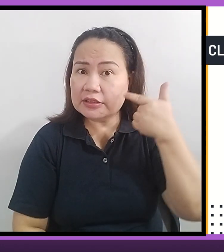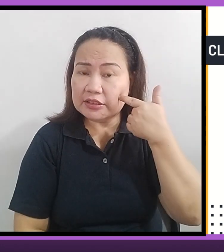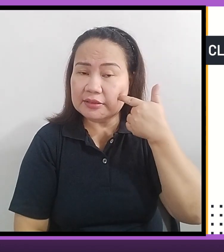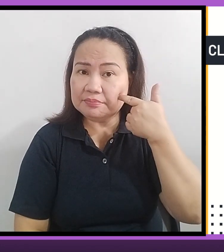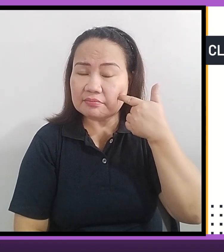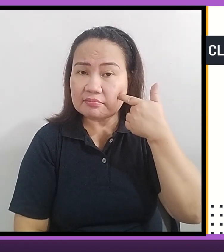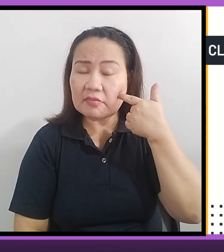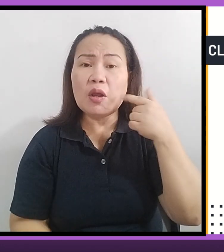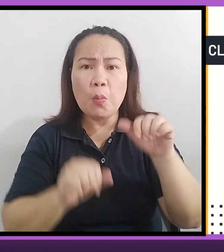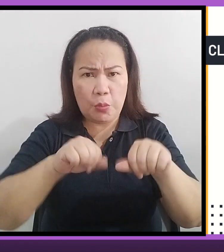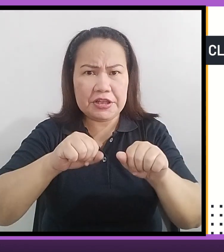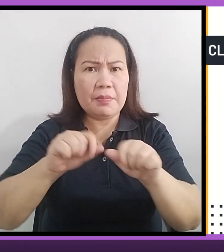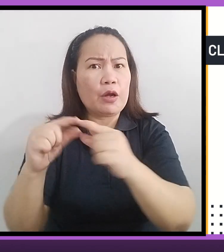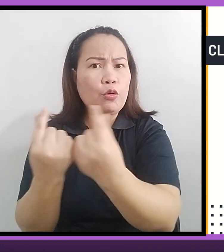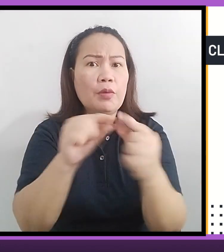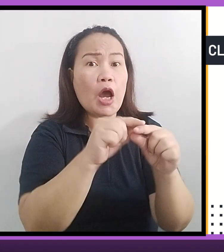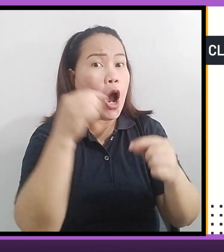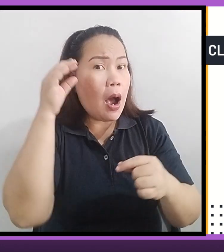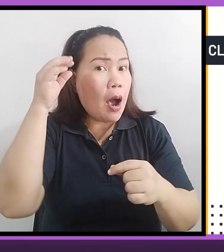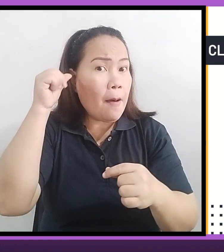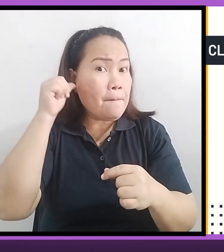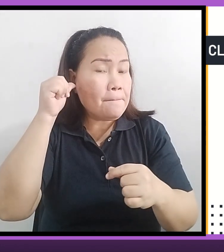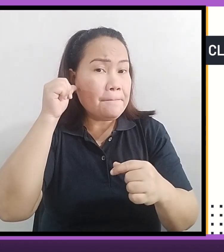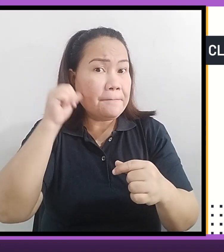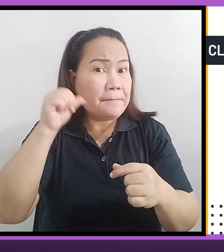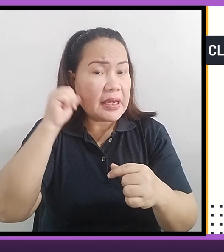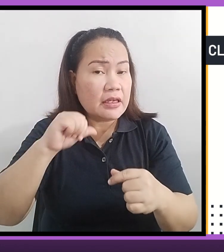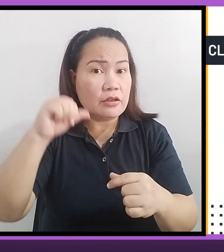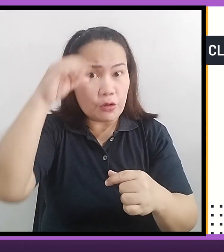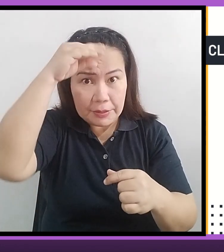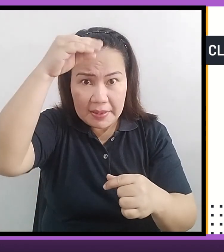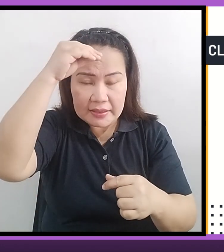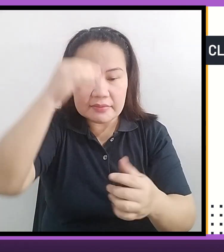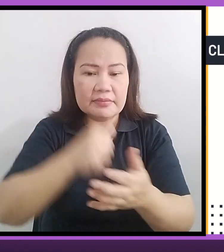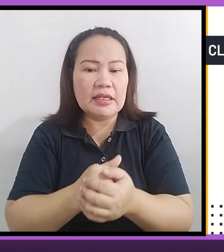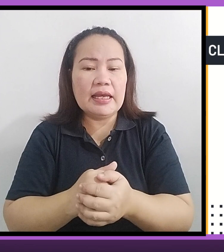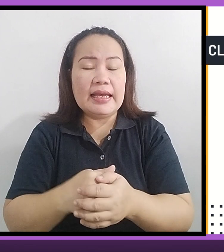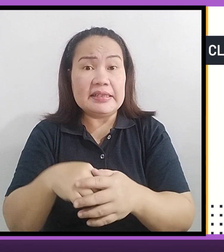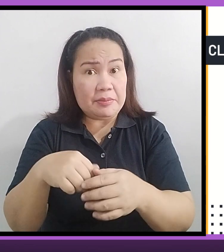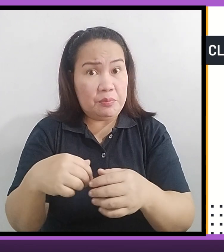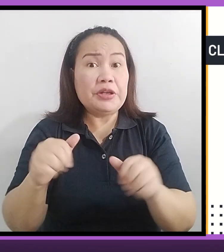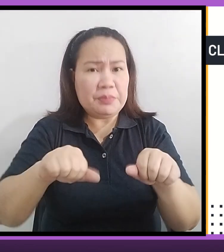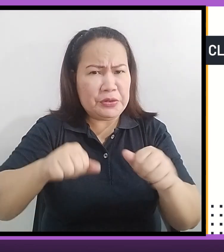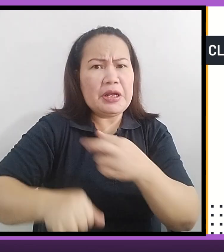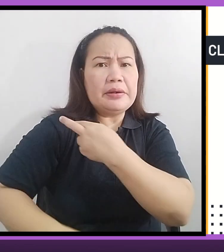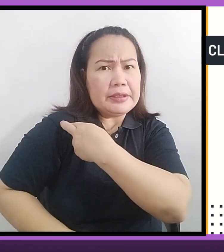can categorize like male or female, religion,